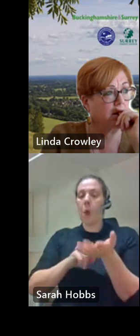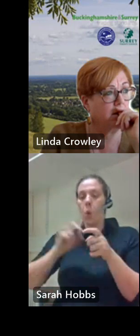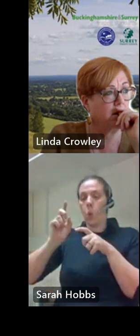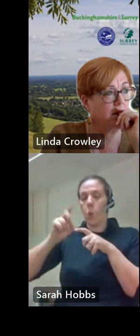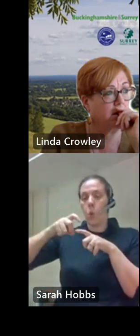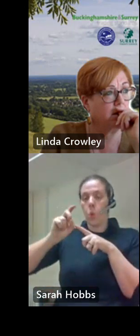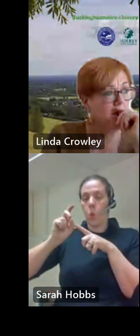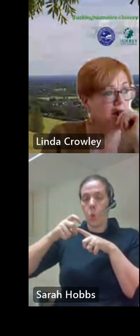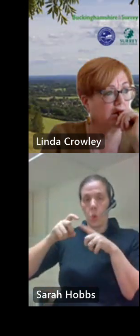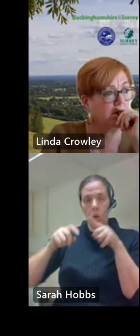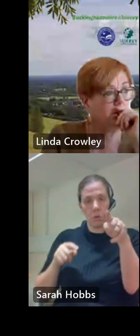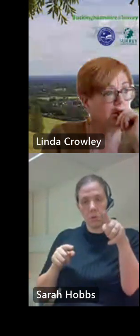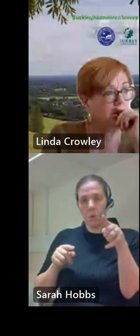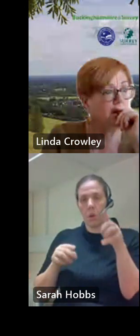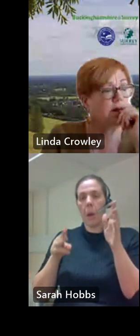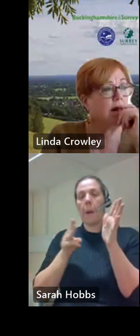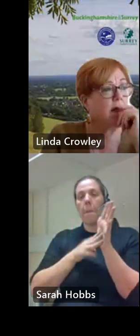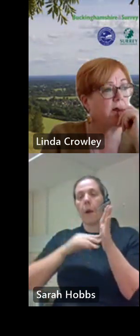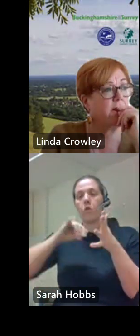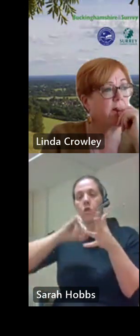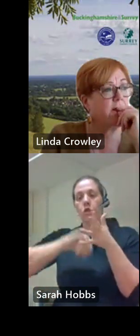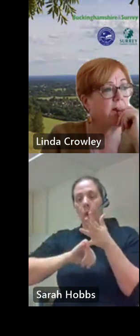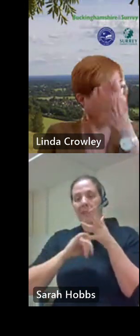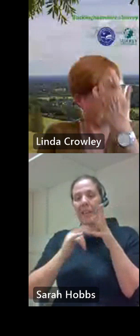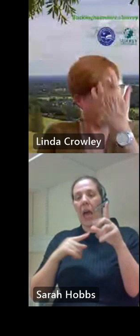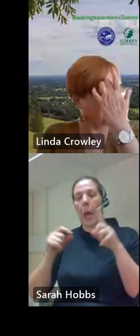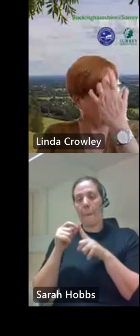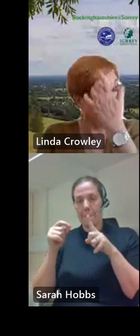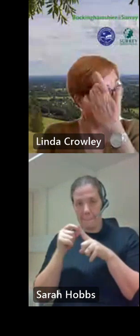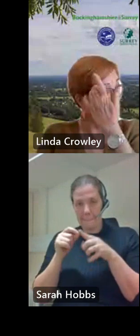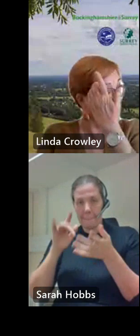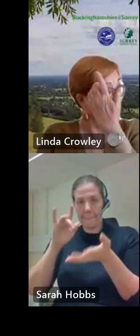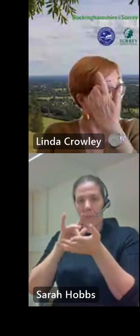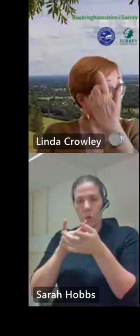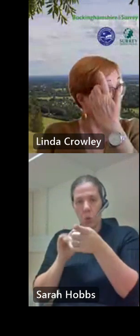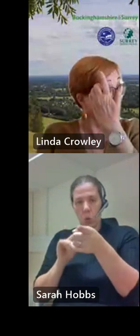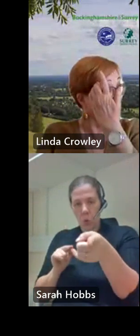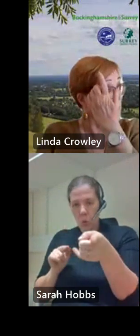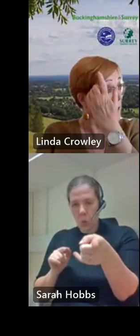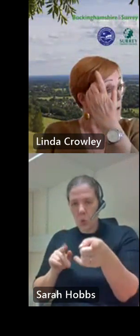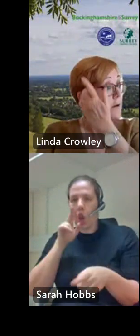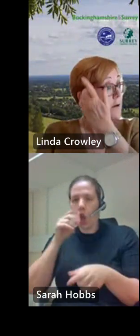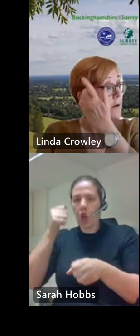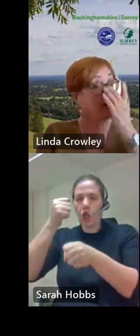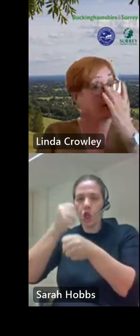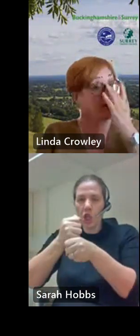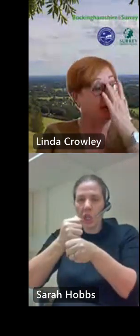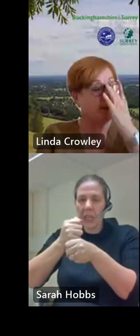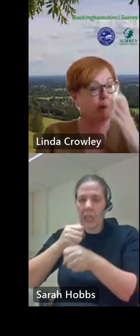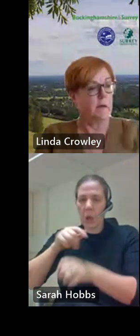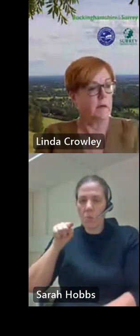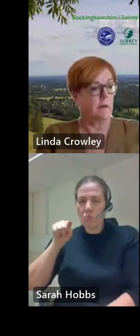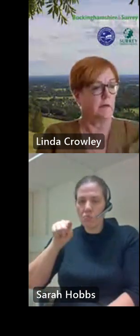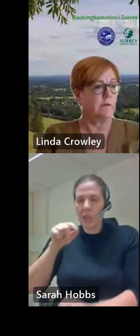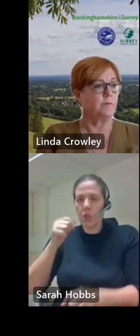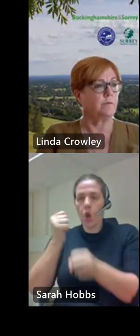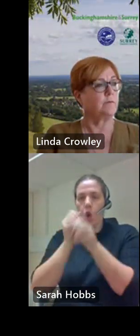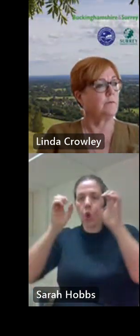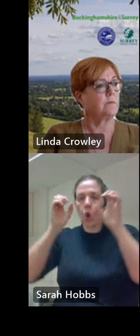the Microsoft Authenticator app. The middle one is the, what looks like a G or a press button. That is the Google